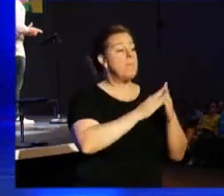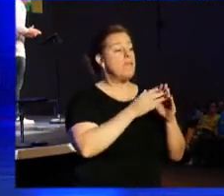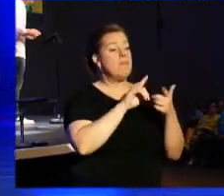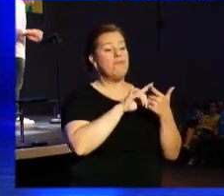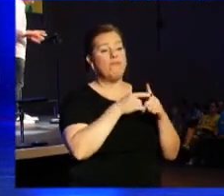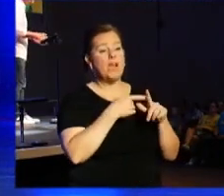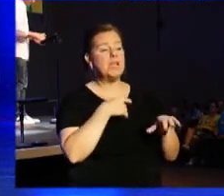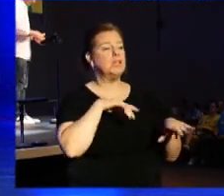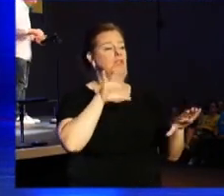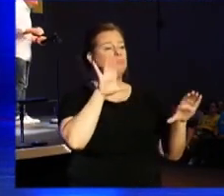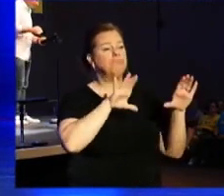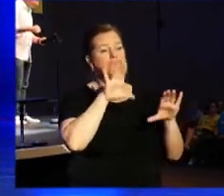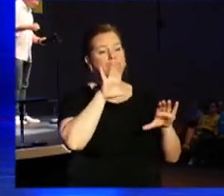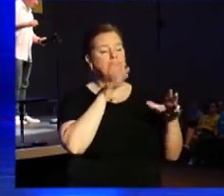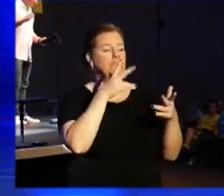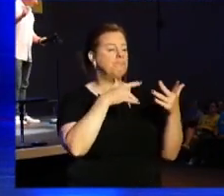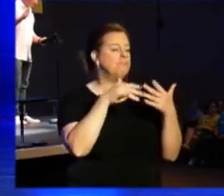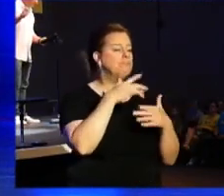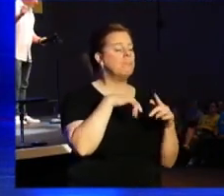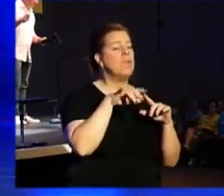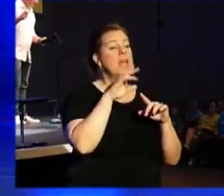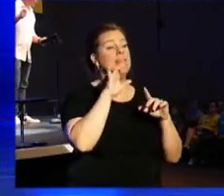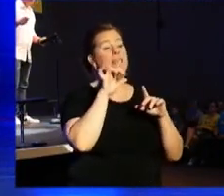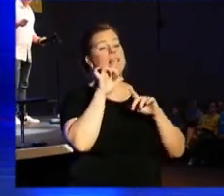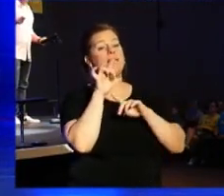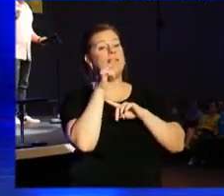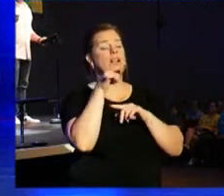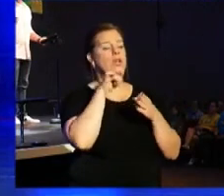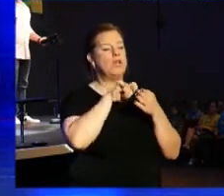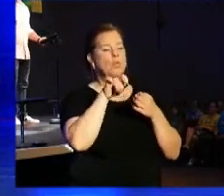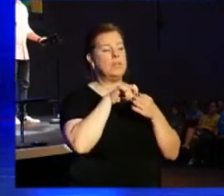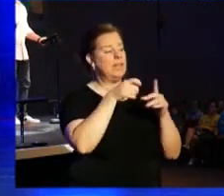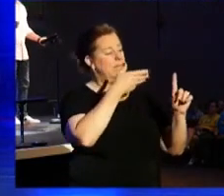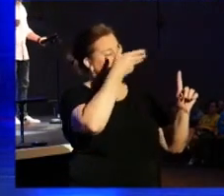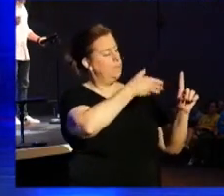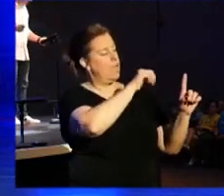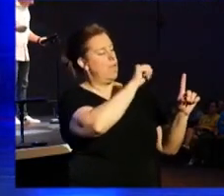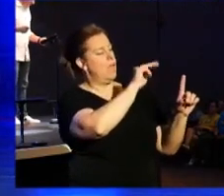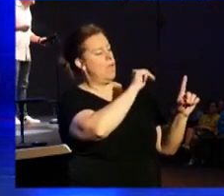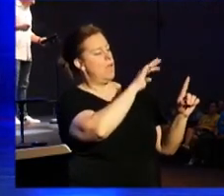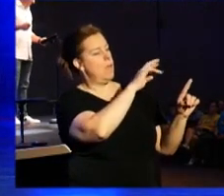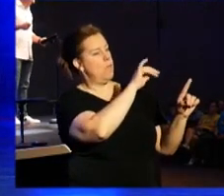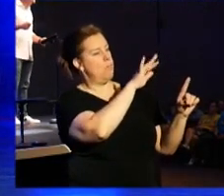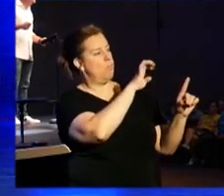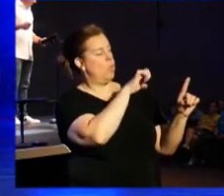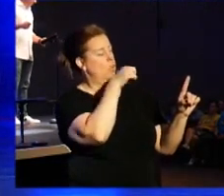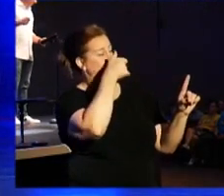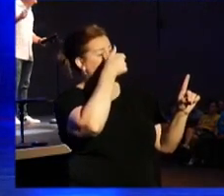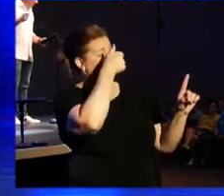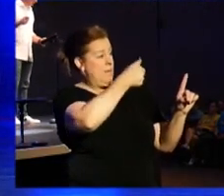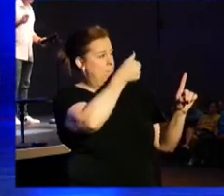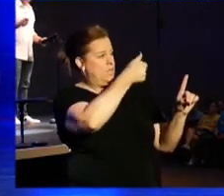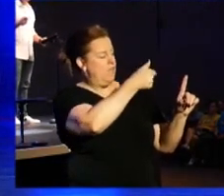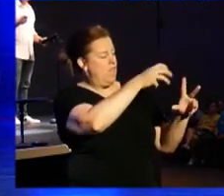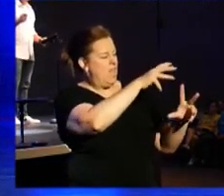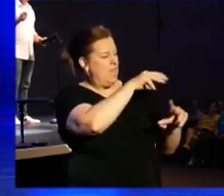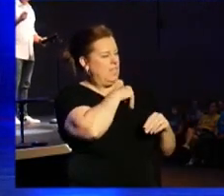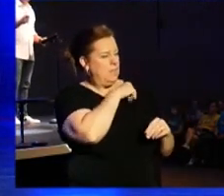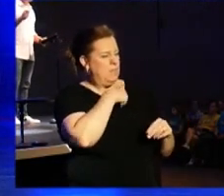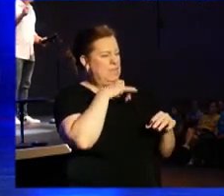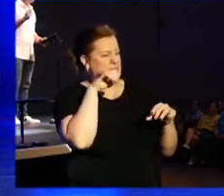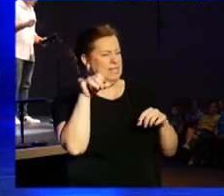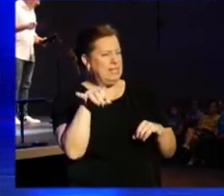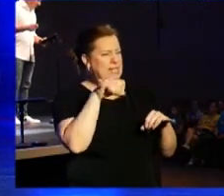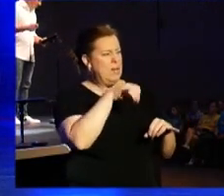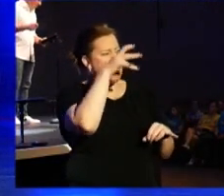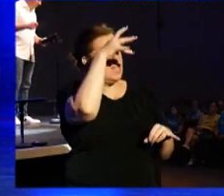look at what he wrote about Ambrose. "That man of God received me like a father, with a kindness